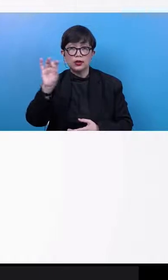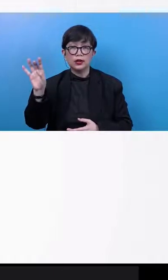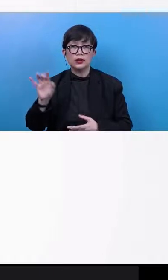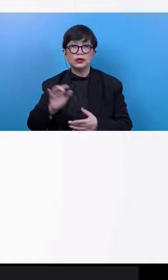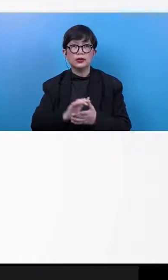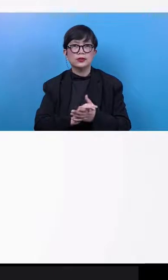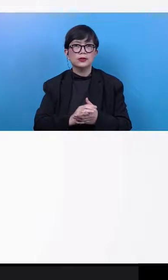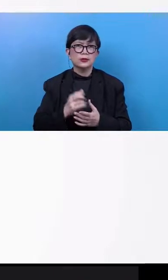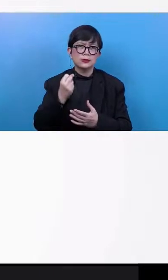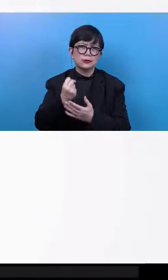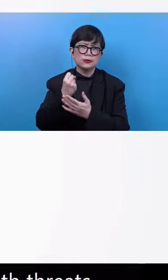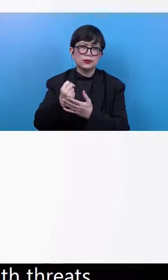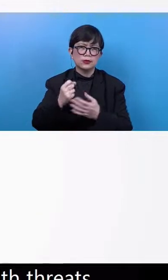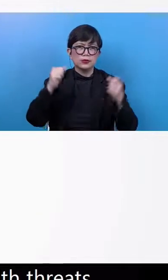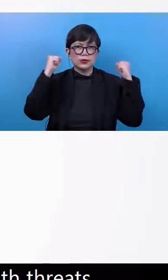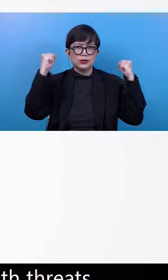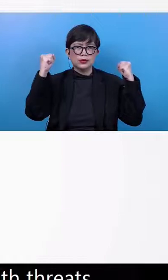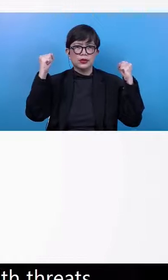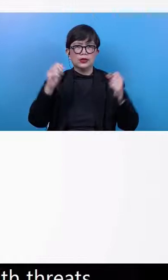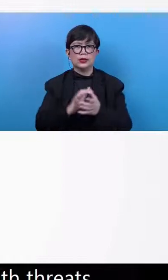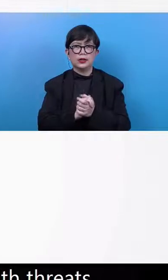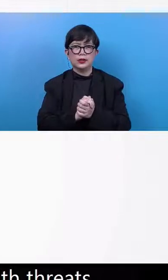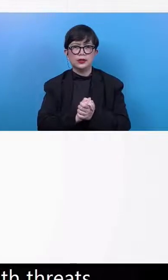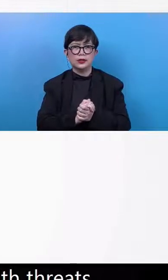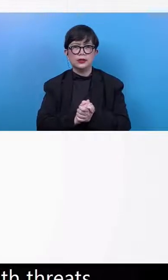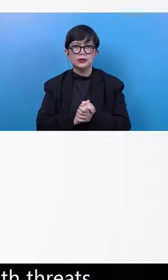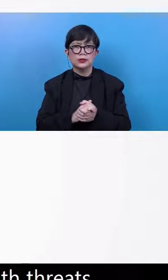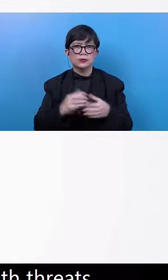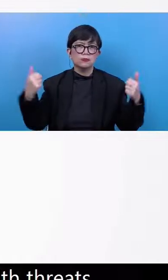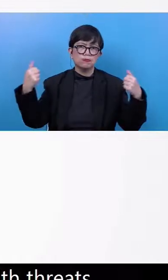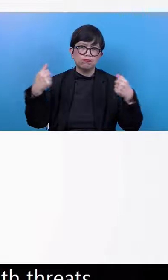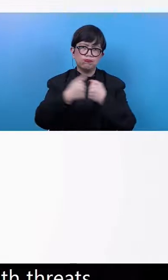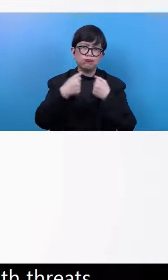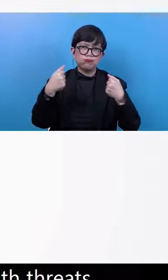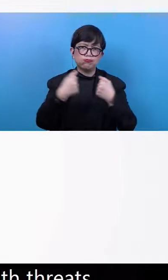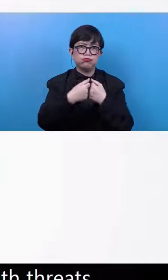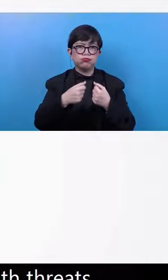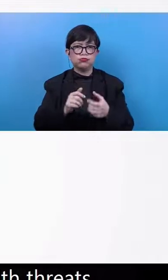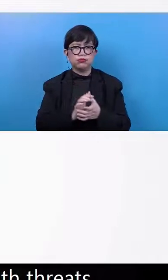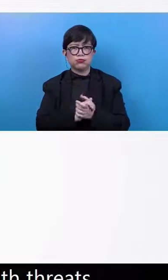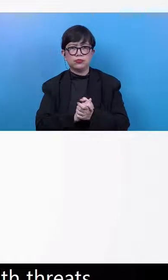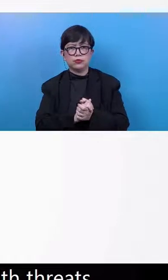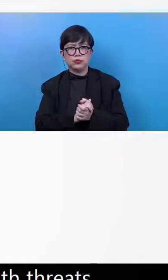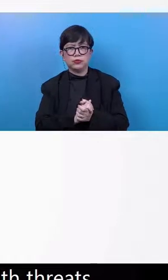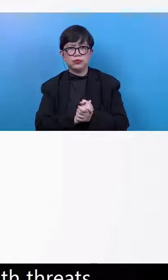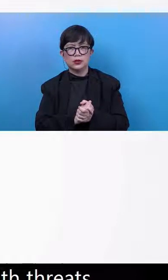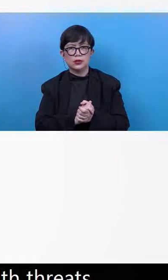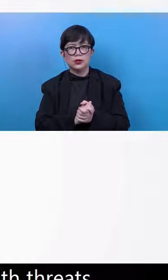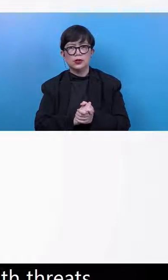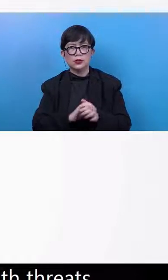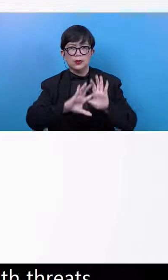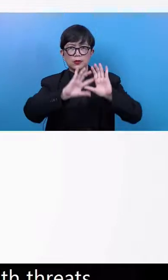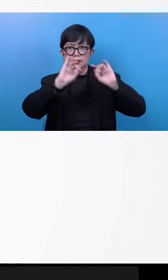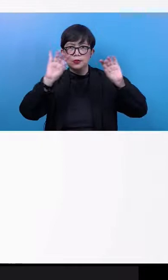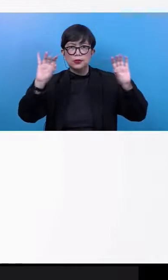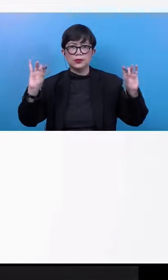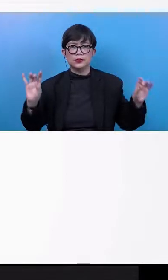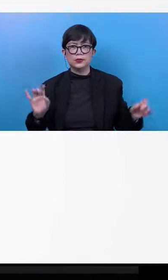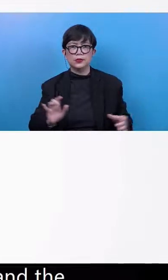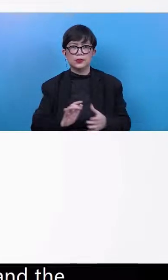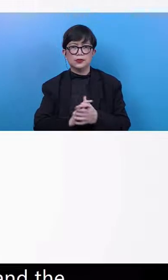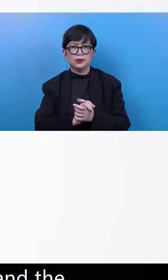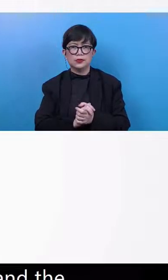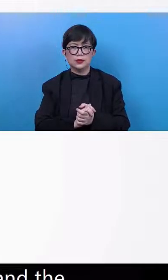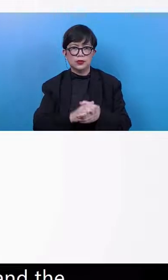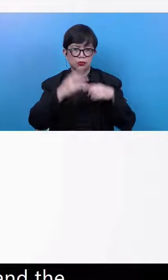of triggers of violent conflict, the destruction of physical and natural capital, the erosion of the ability of people to